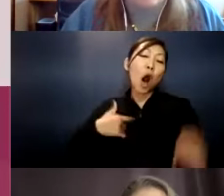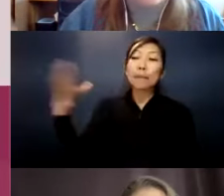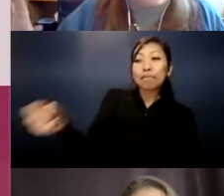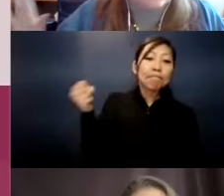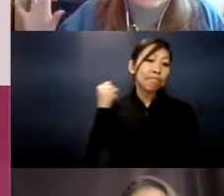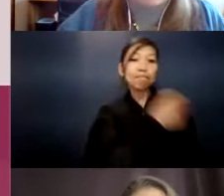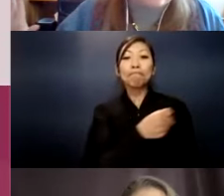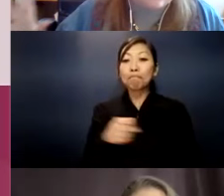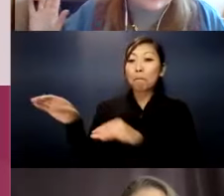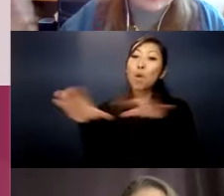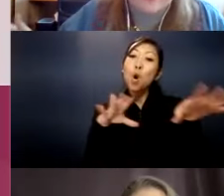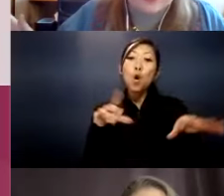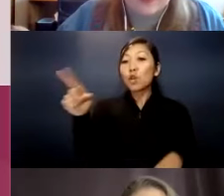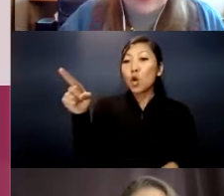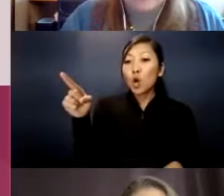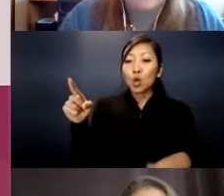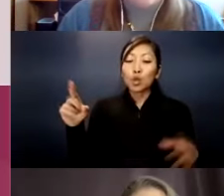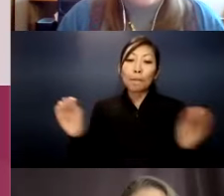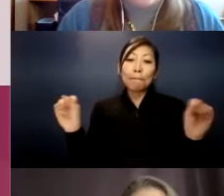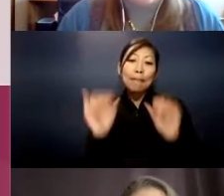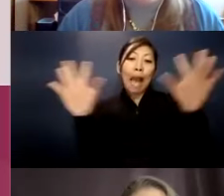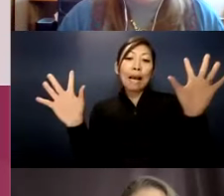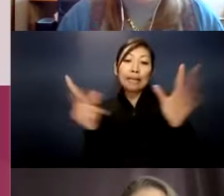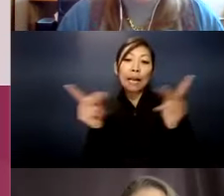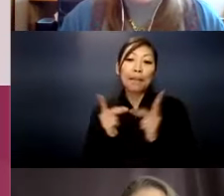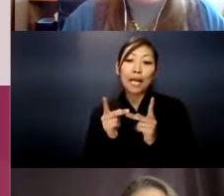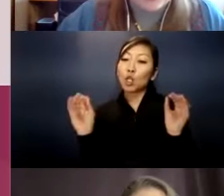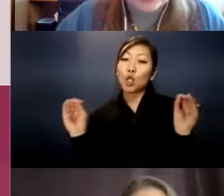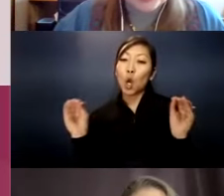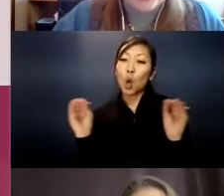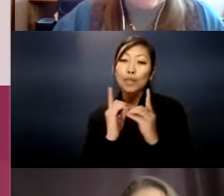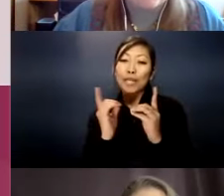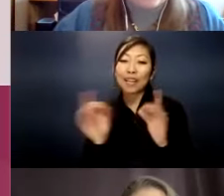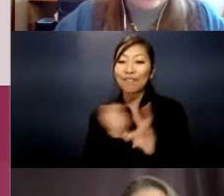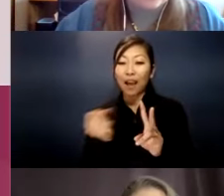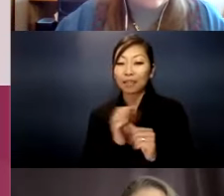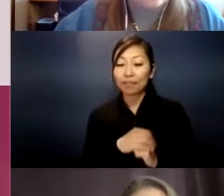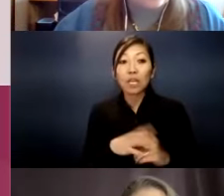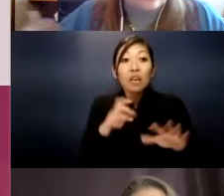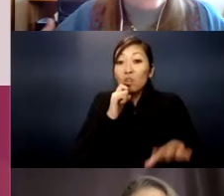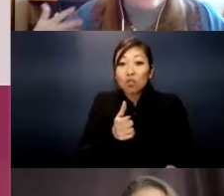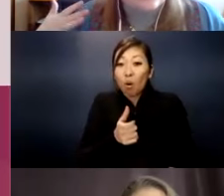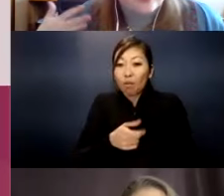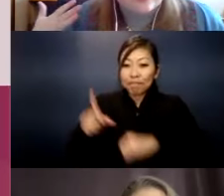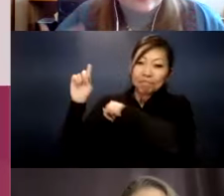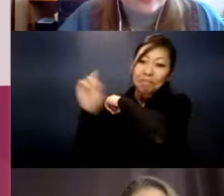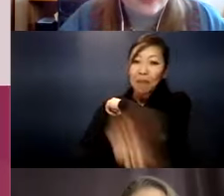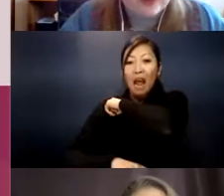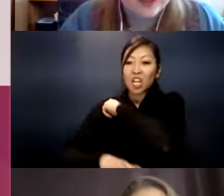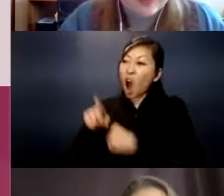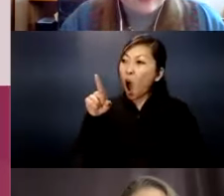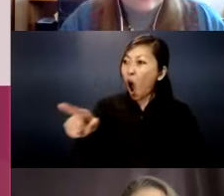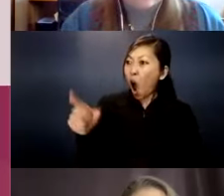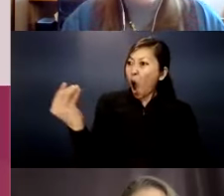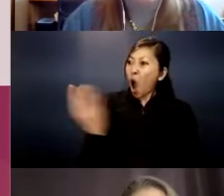magical place where dating violence isn't going to touch them. We're not going to punish them for disclosing to us in the